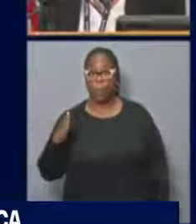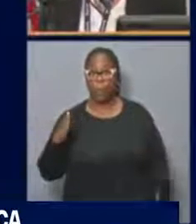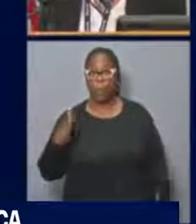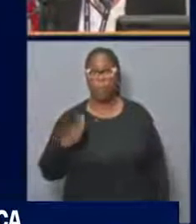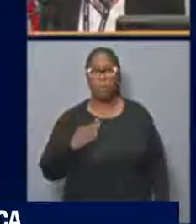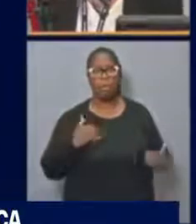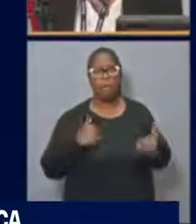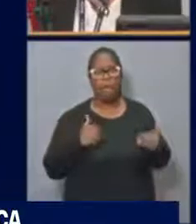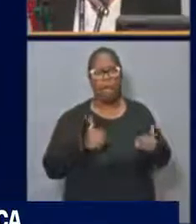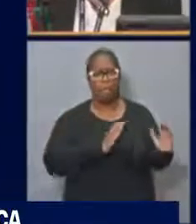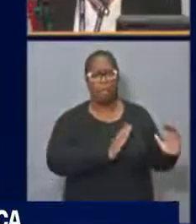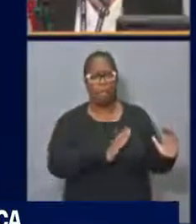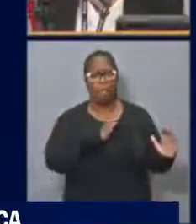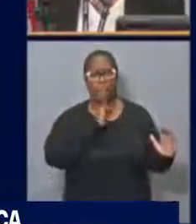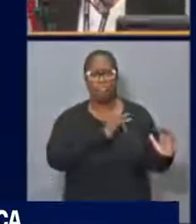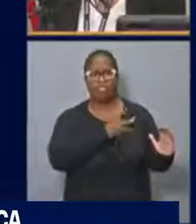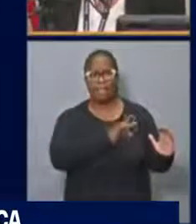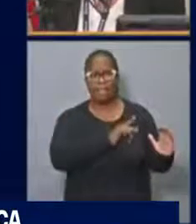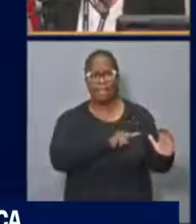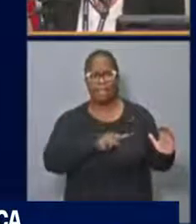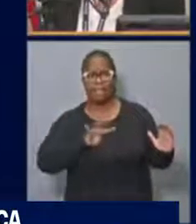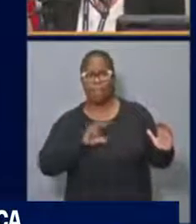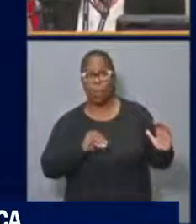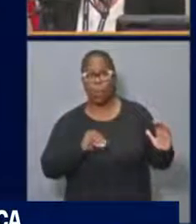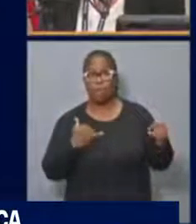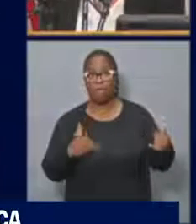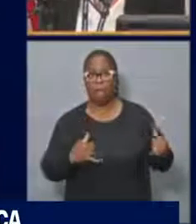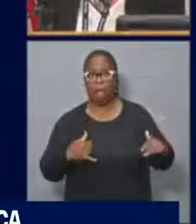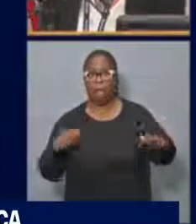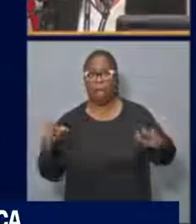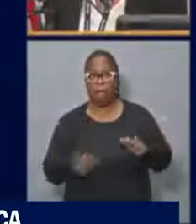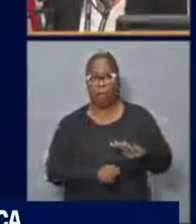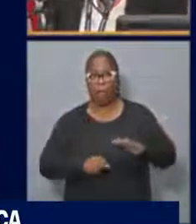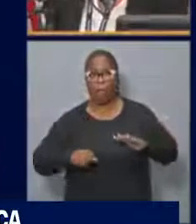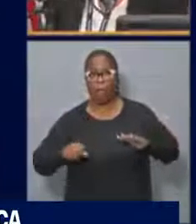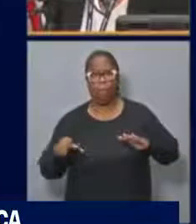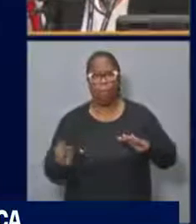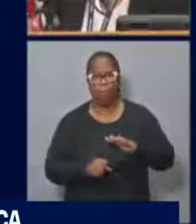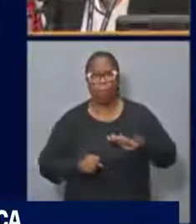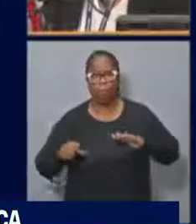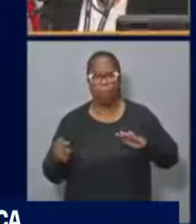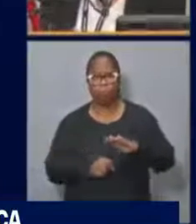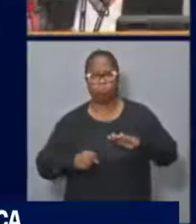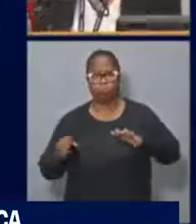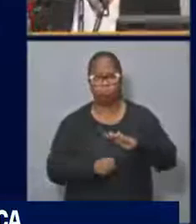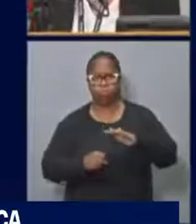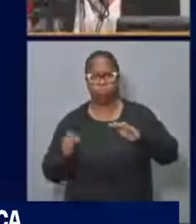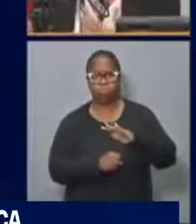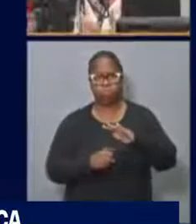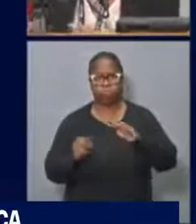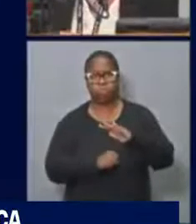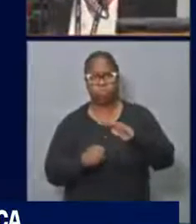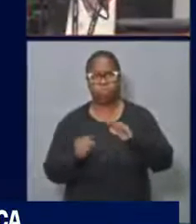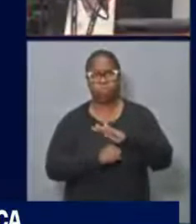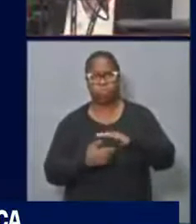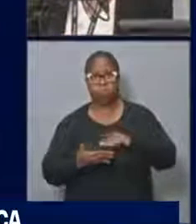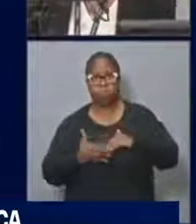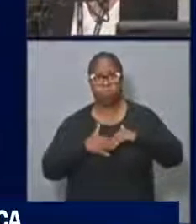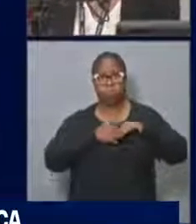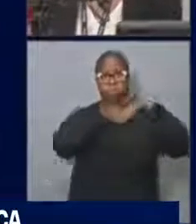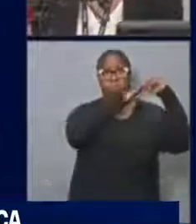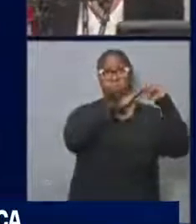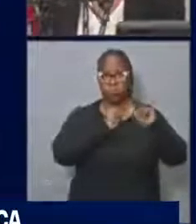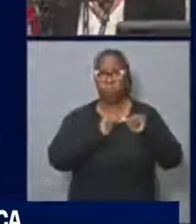ages of 18 and 40 are also being hospitalized at a significantly higher rate than we've seen before. And it continues